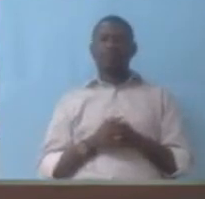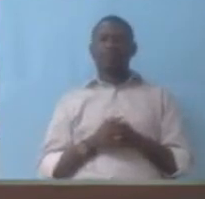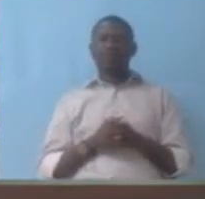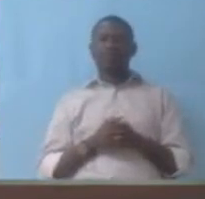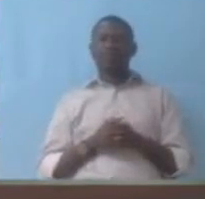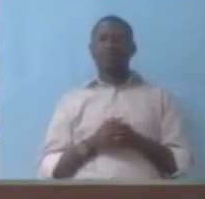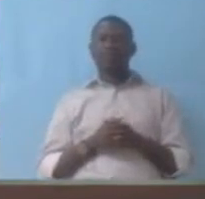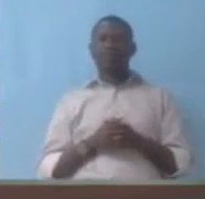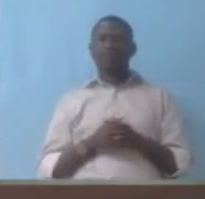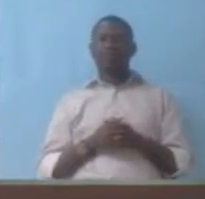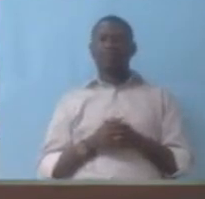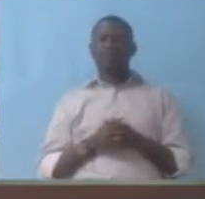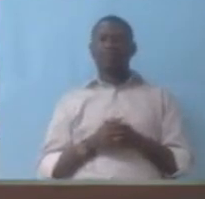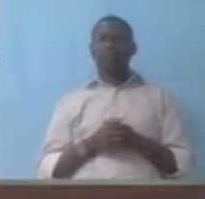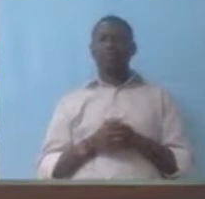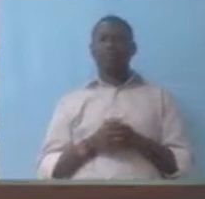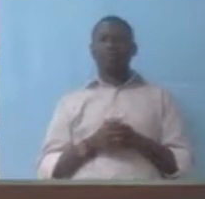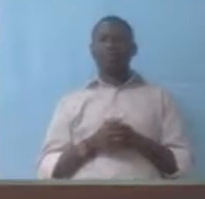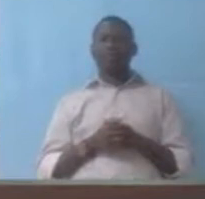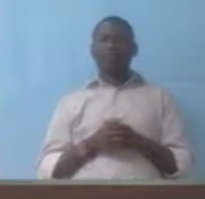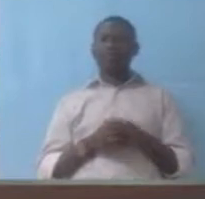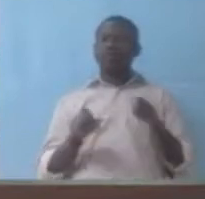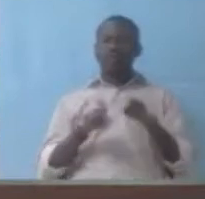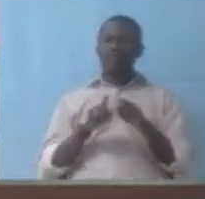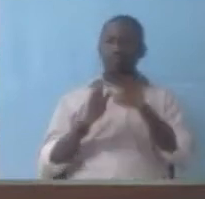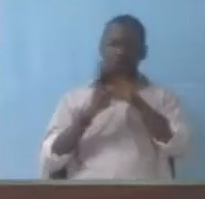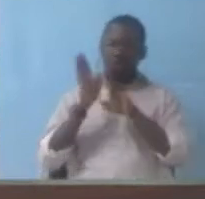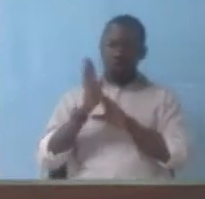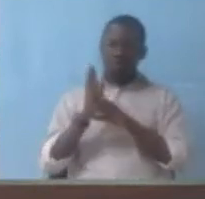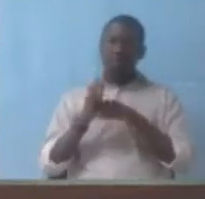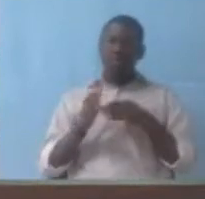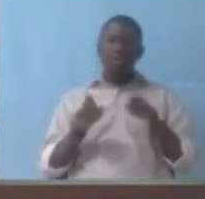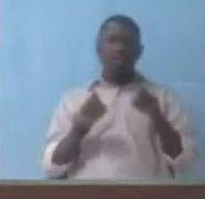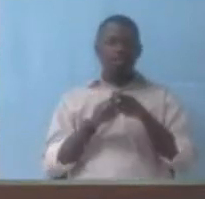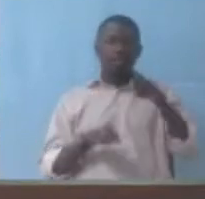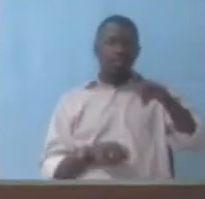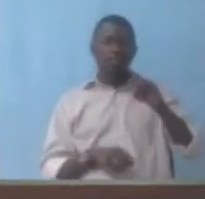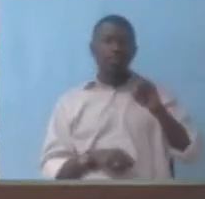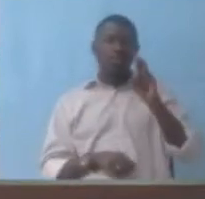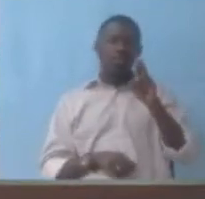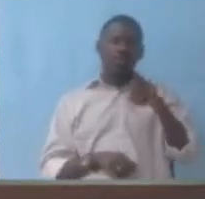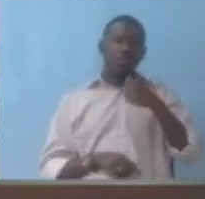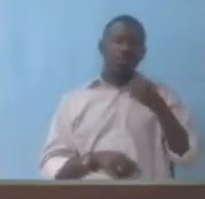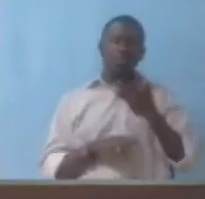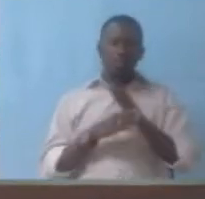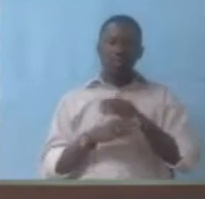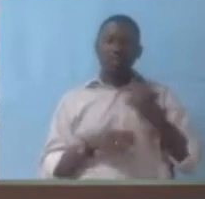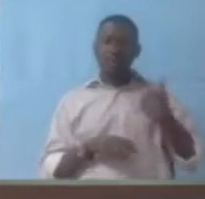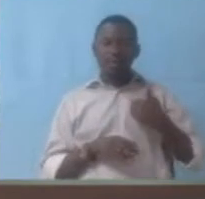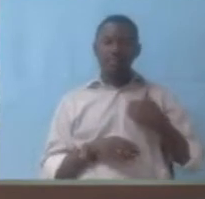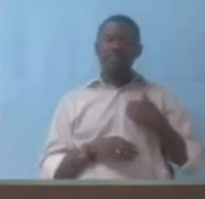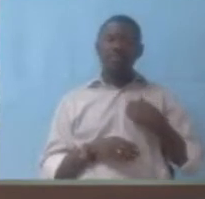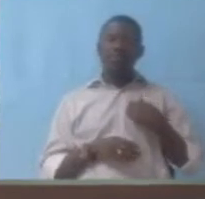jama molu ni sojaro lutema otembo. Just like a constitution is the memorandum of understanding between the people, the governed, and the